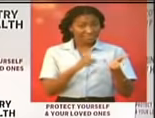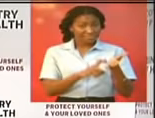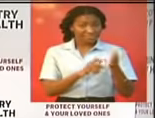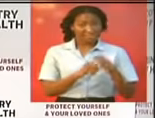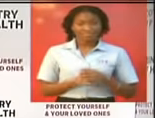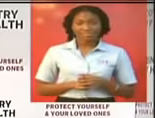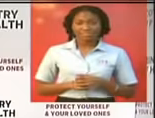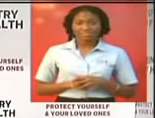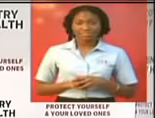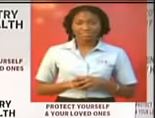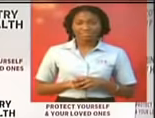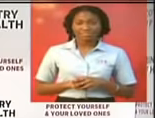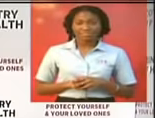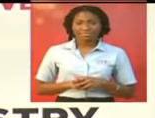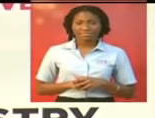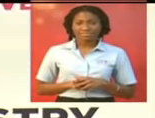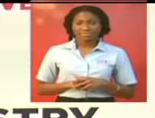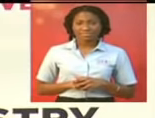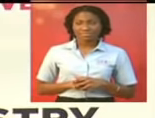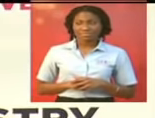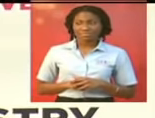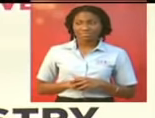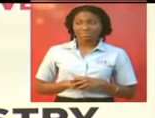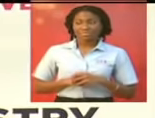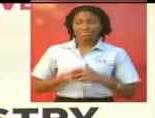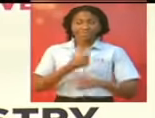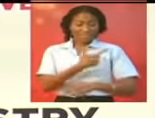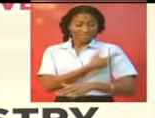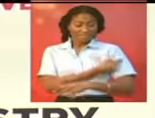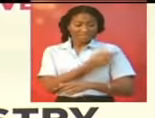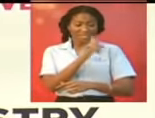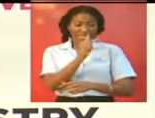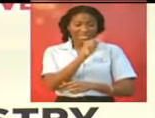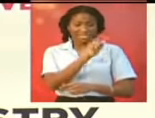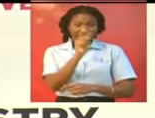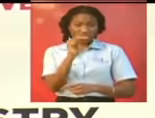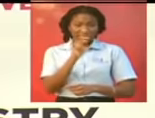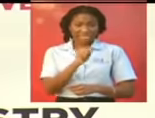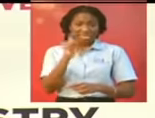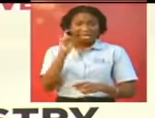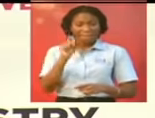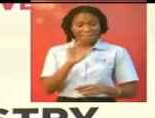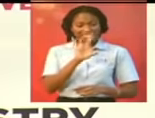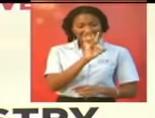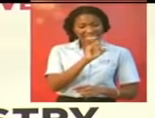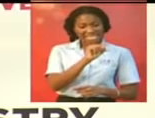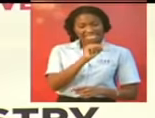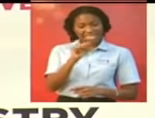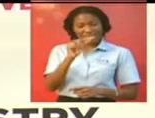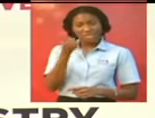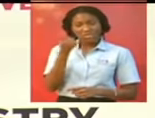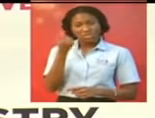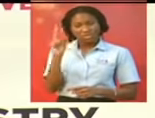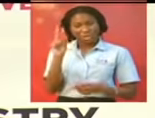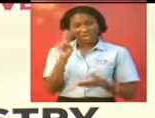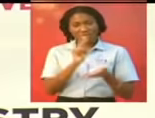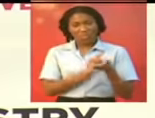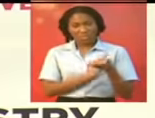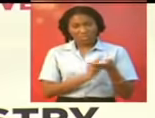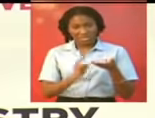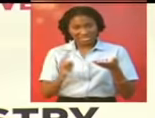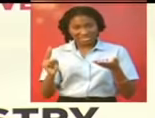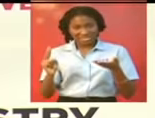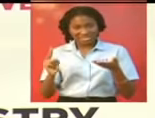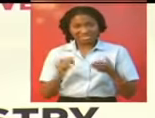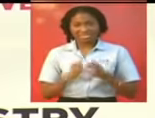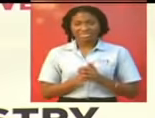vaccine, we had said originally it should be 8 to 12 weeks, and a lot of people had gotten a 12-week appointment, which was brought forward by the RHAs. So if